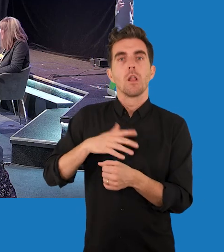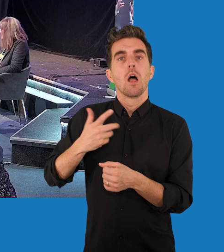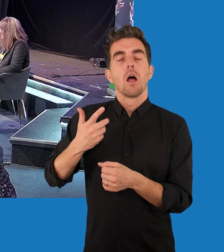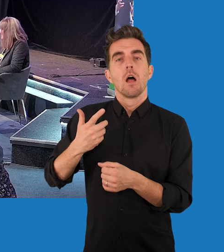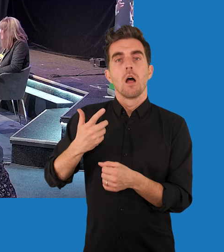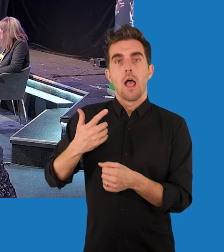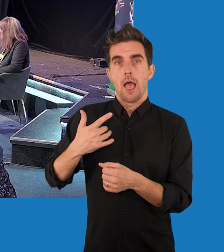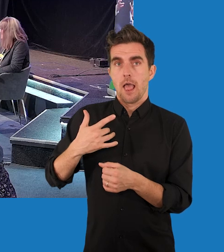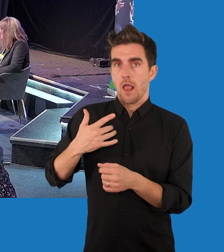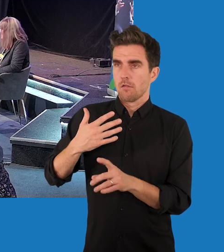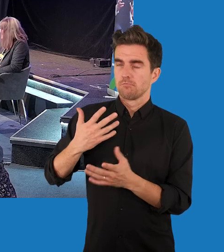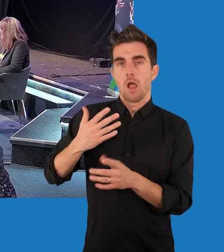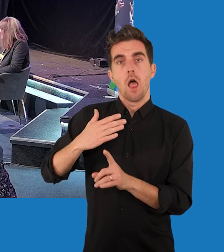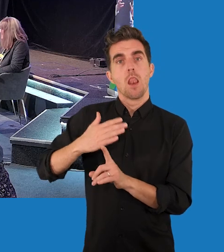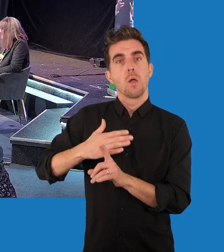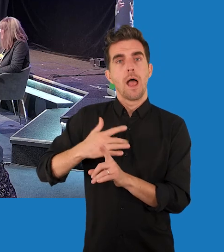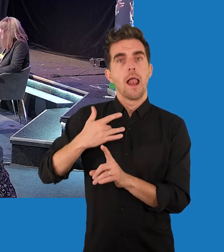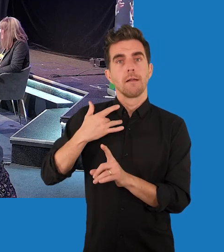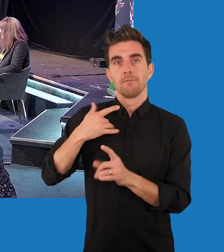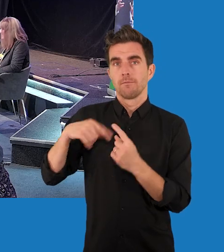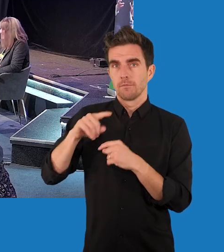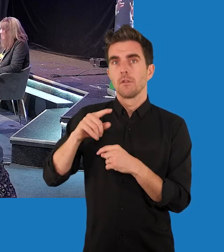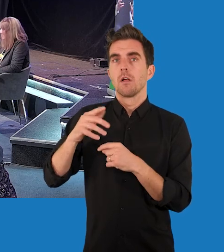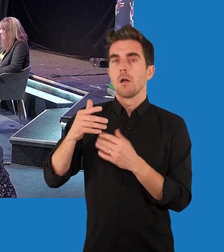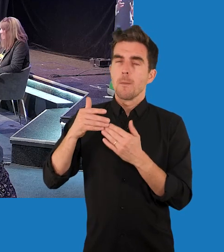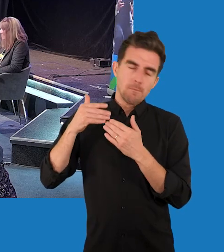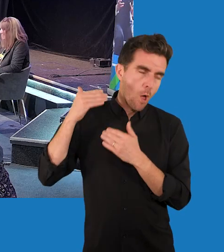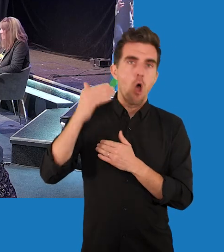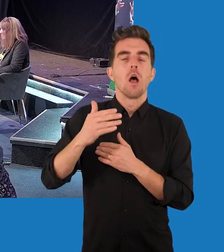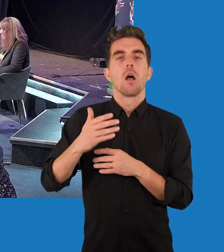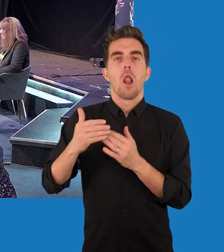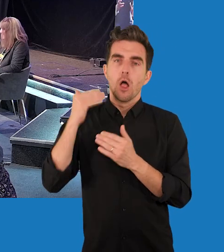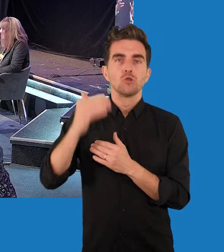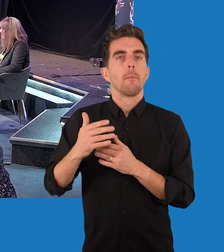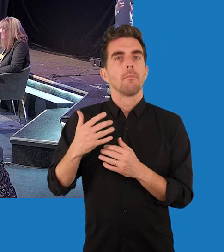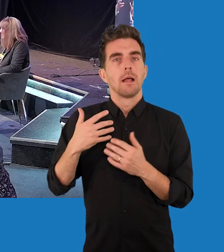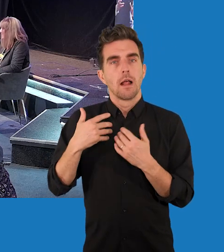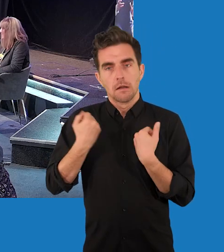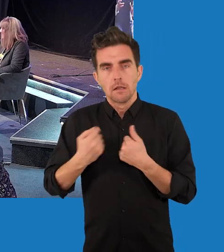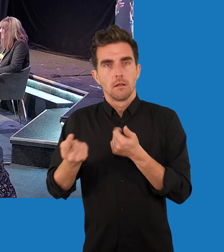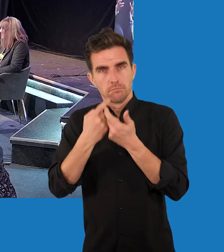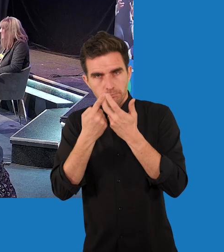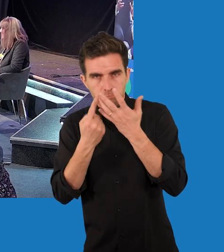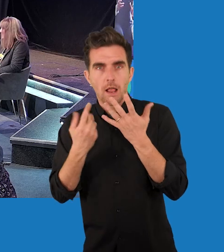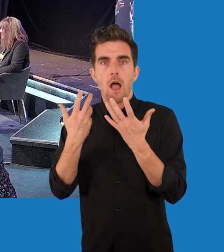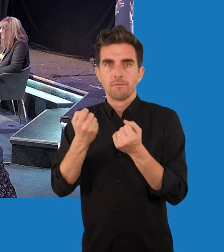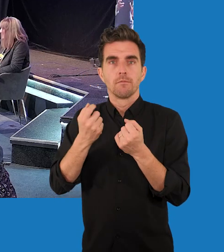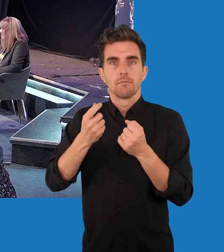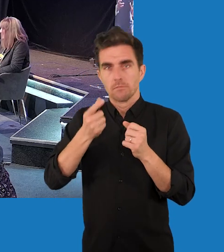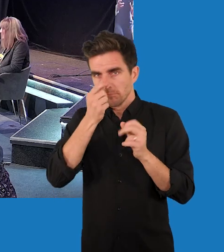in an area of lower life expectancy, far more long-term